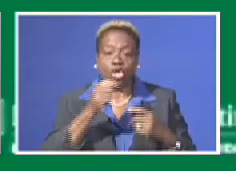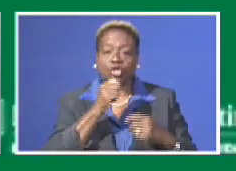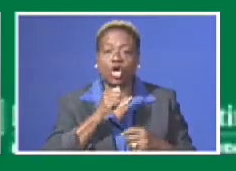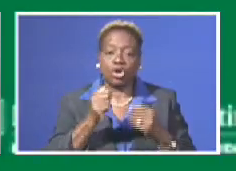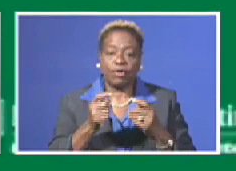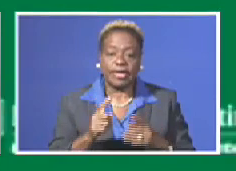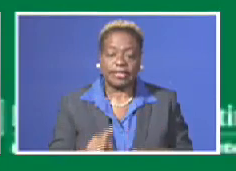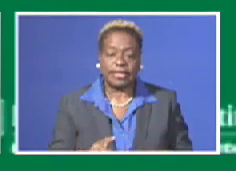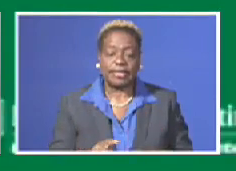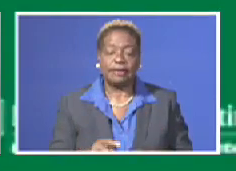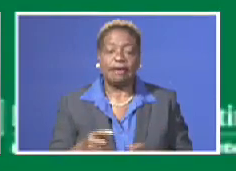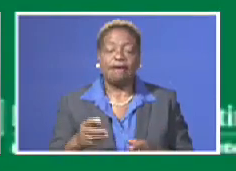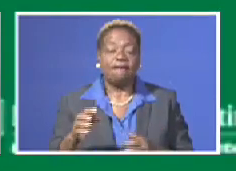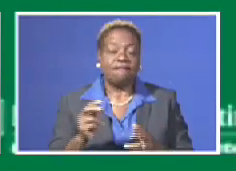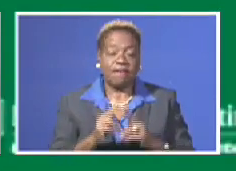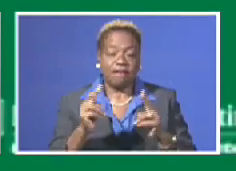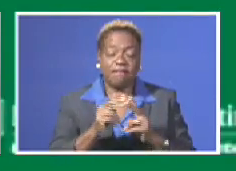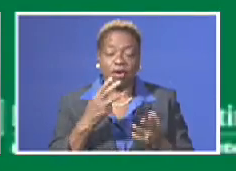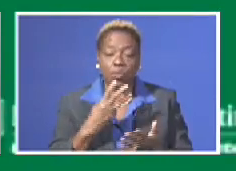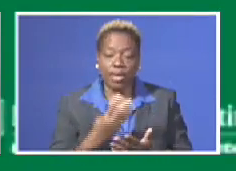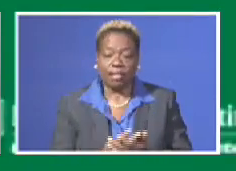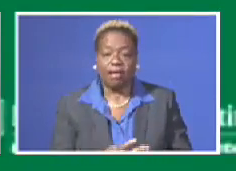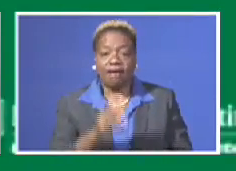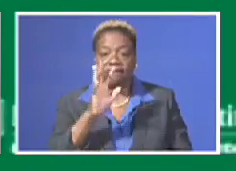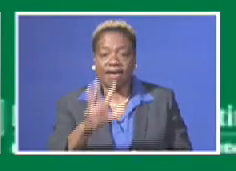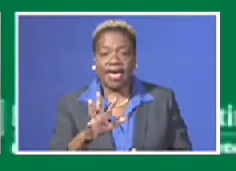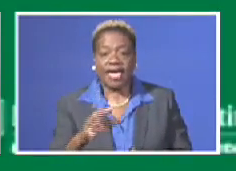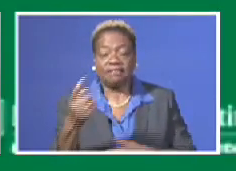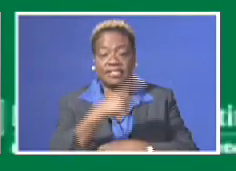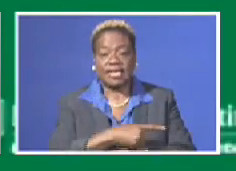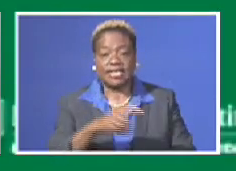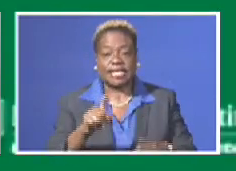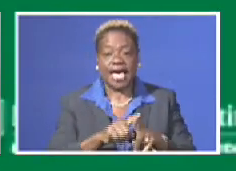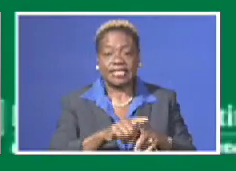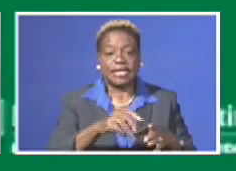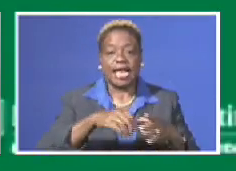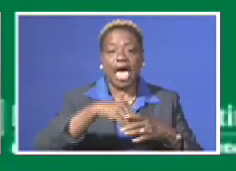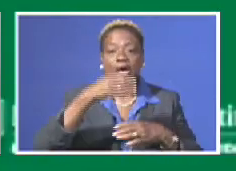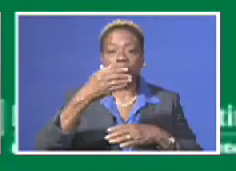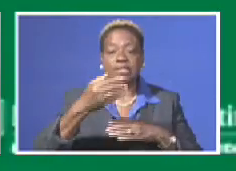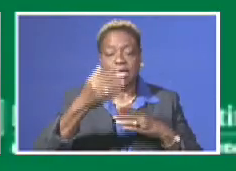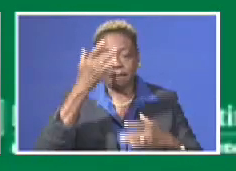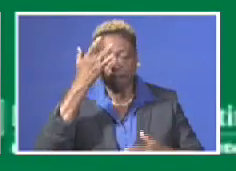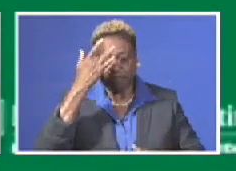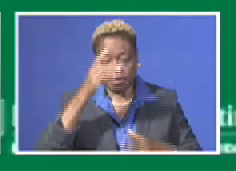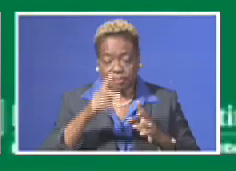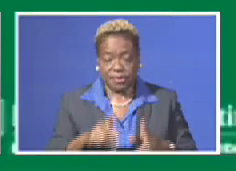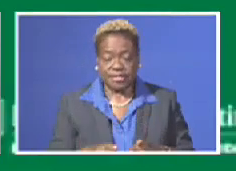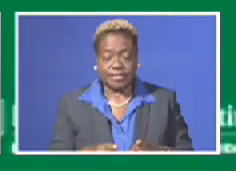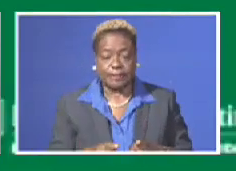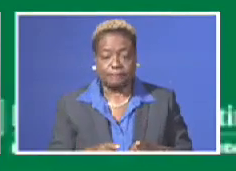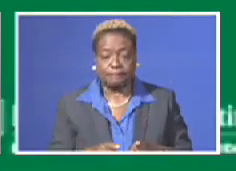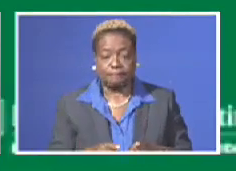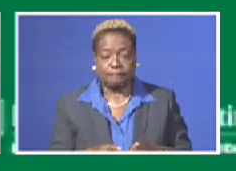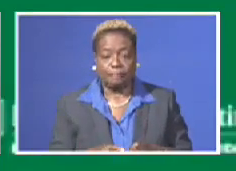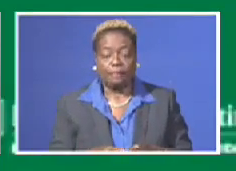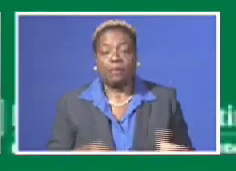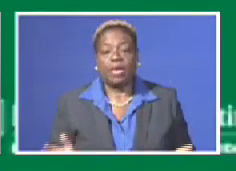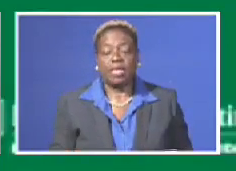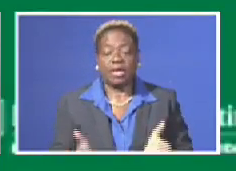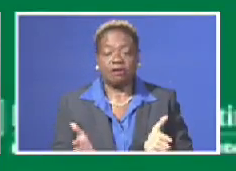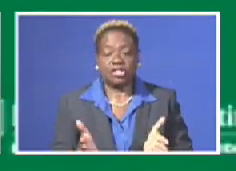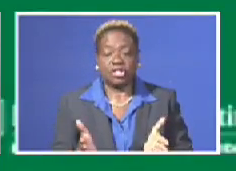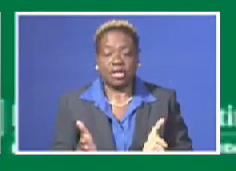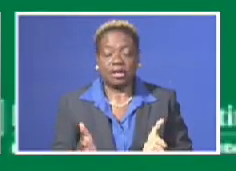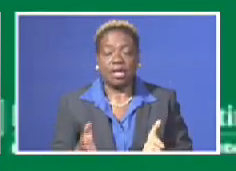is typically delivered over 5 consecutive days as an outpatient, and then that's the end of the treatment. But also, encouragingly, the